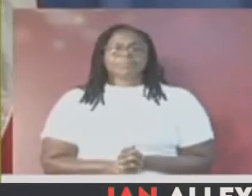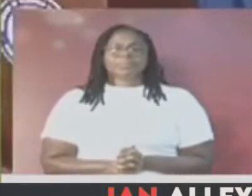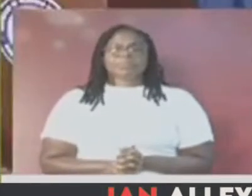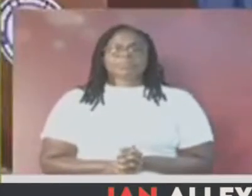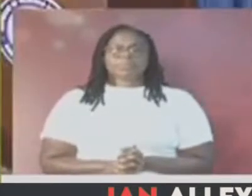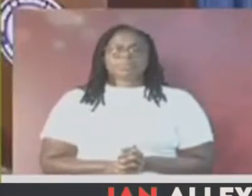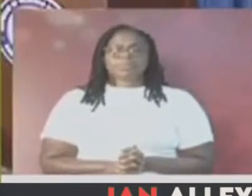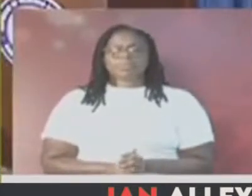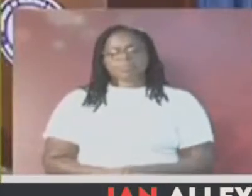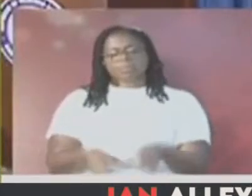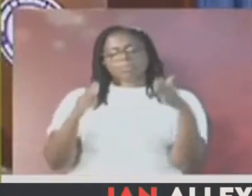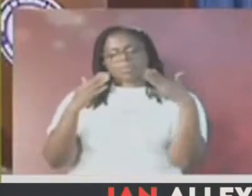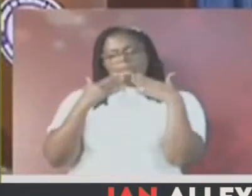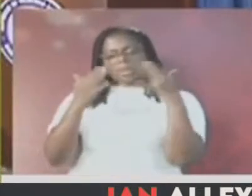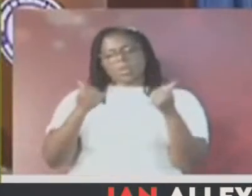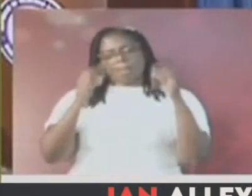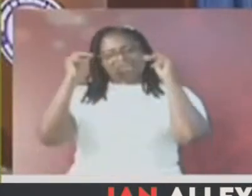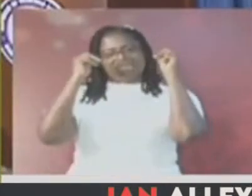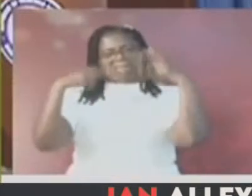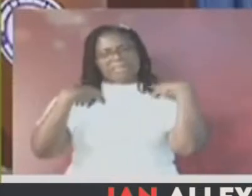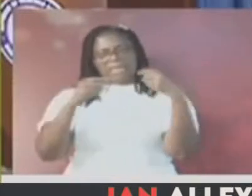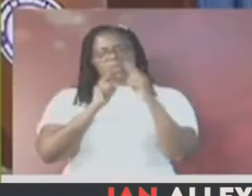So, thank you. So,